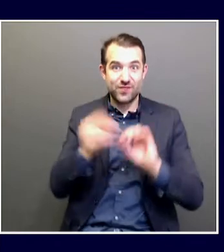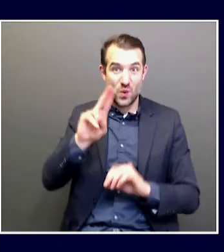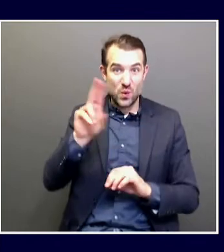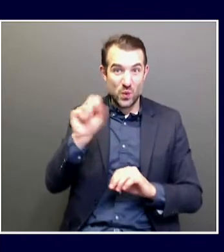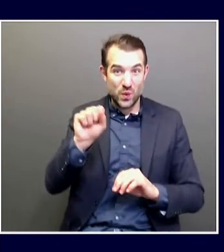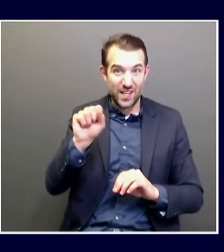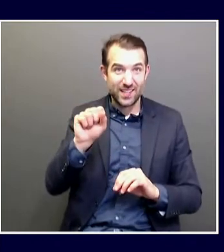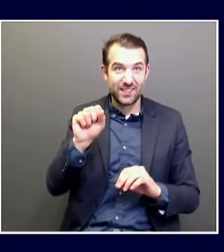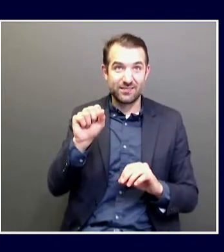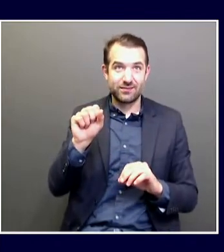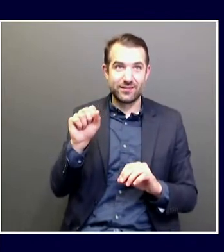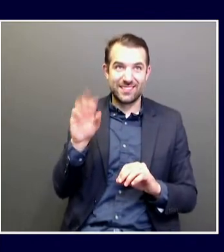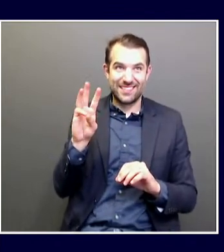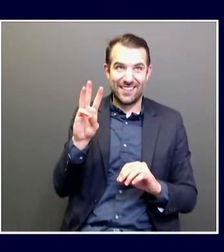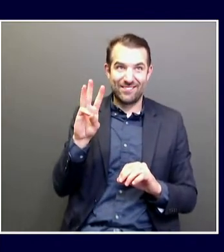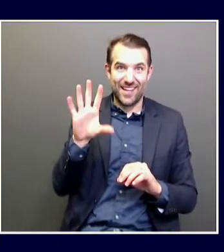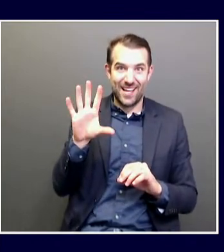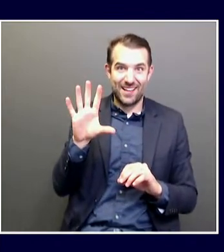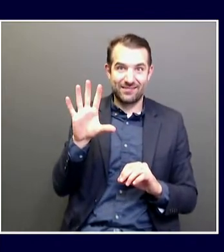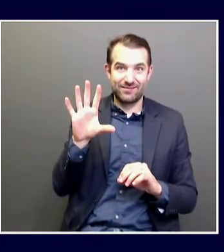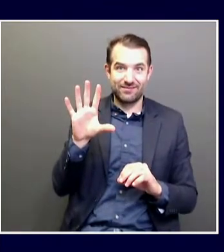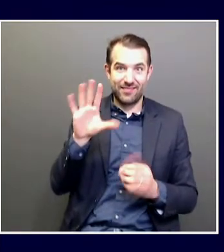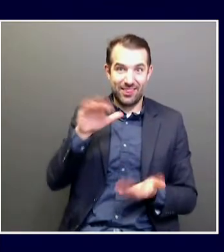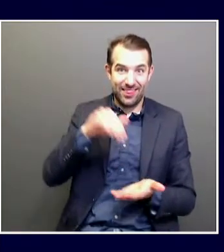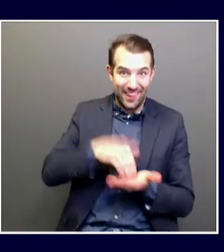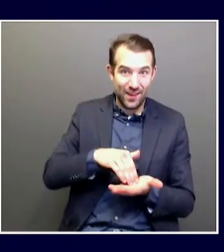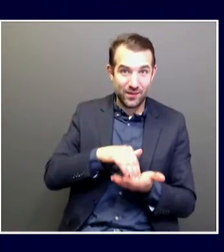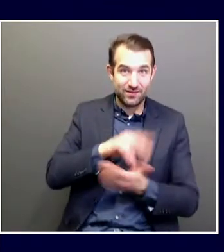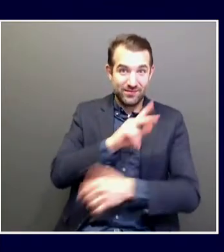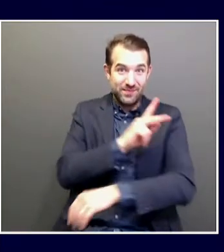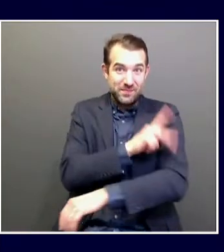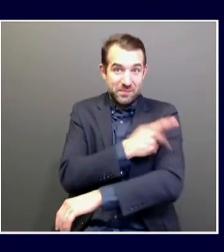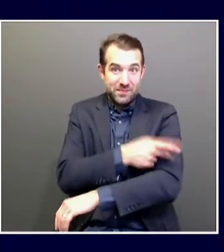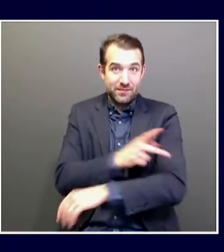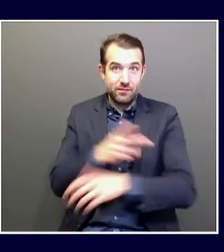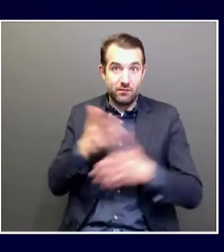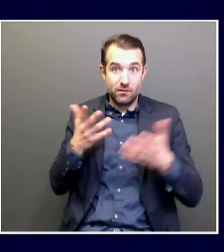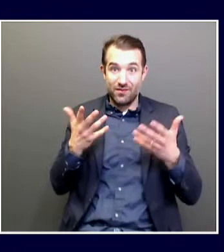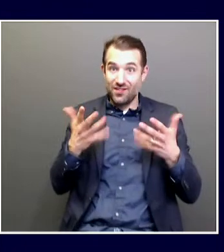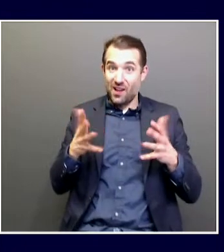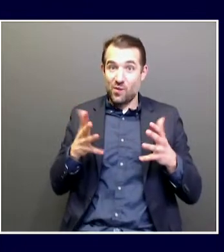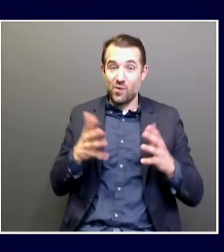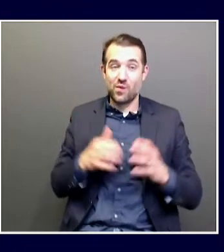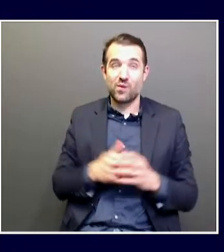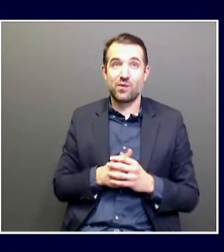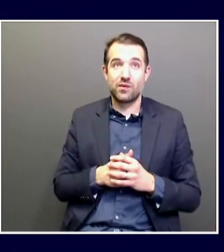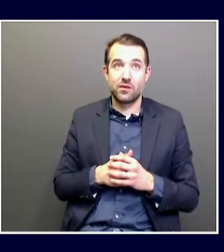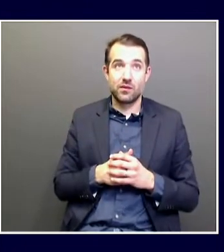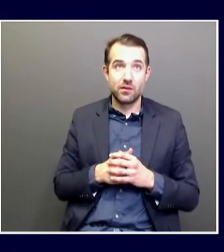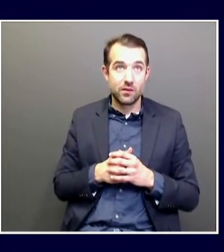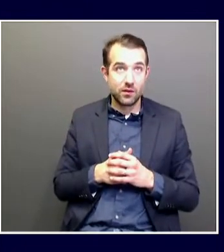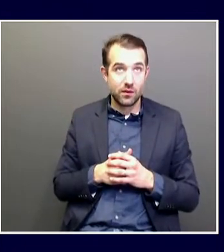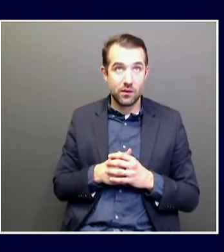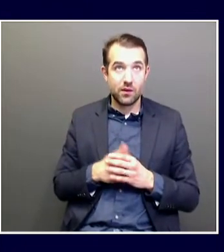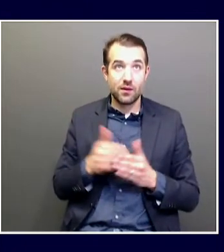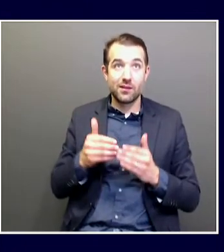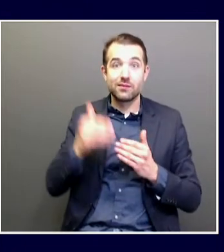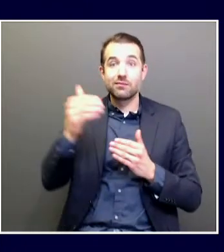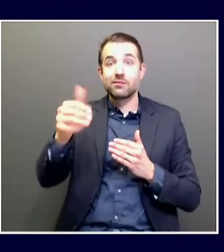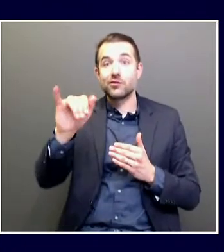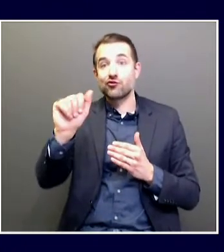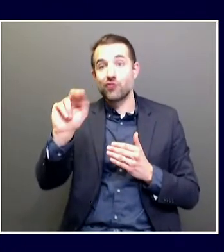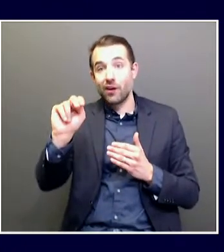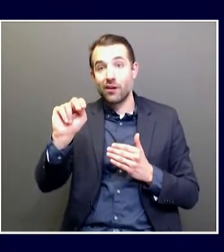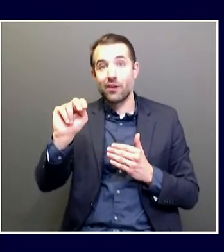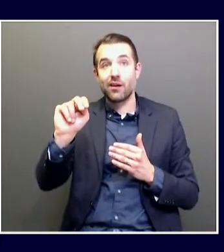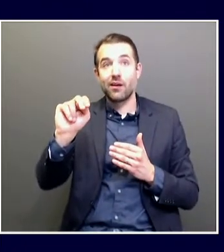courses nationwide. And then in January, at some point, the federal government is expecting another 200,000